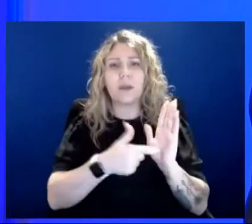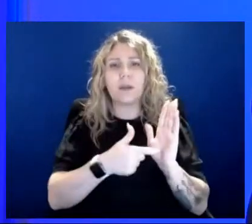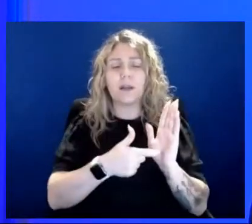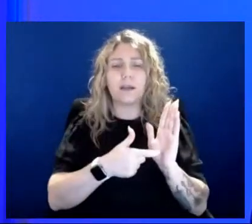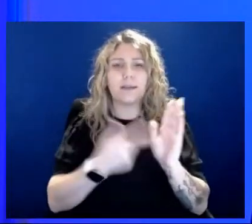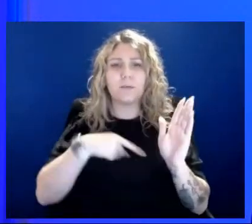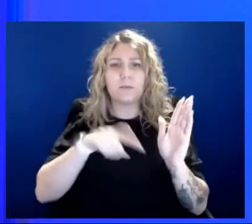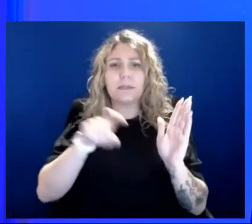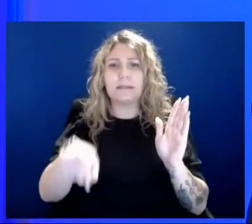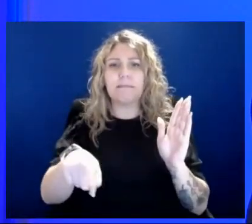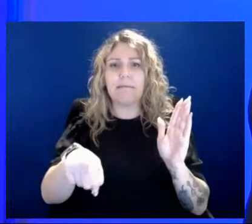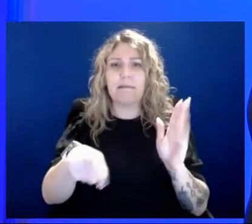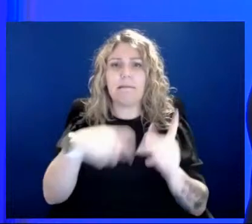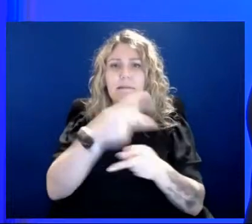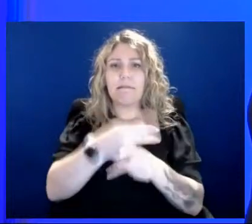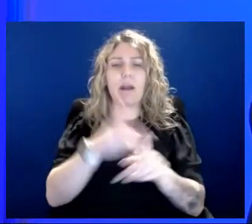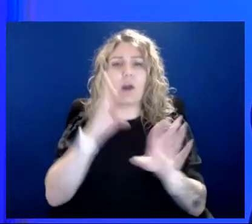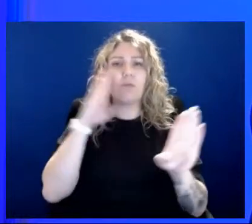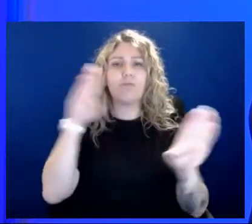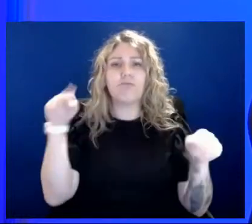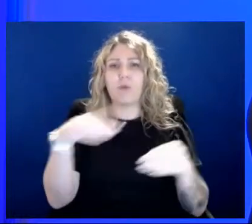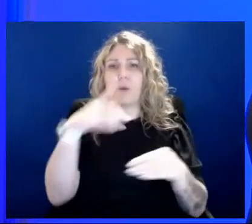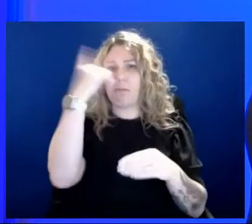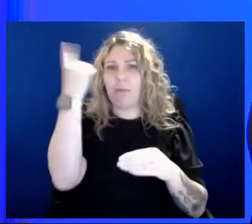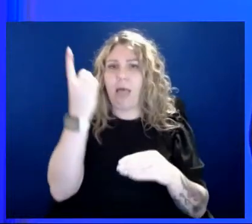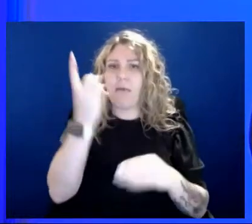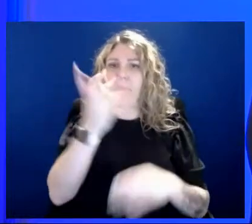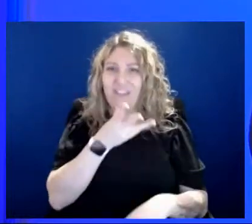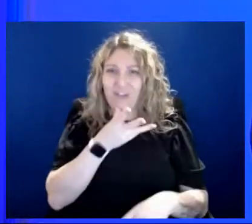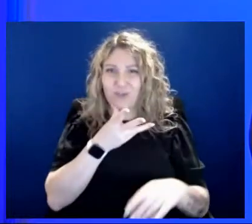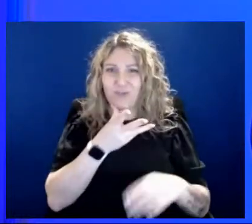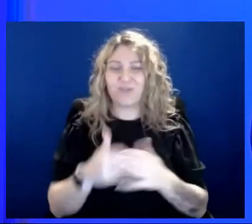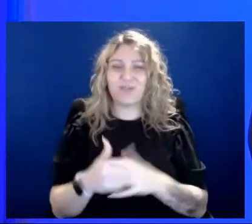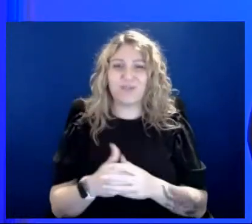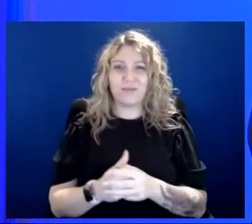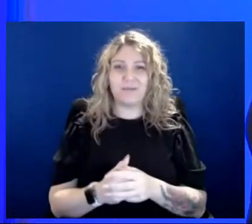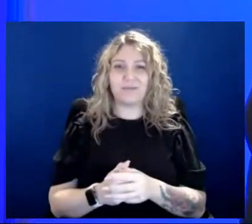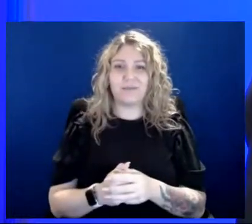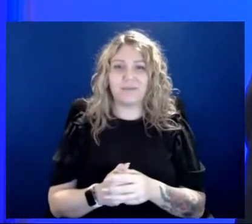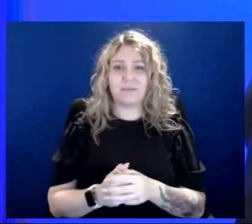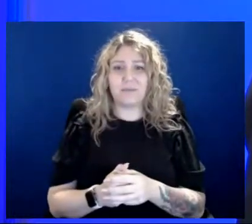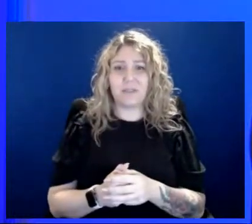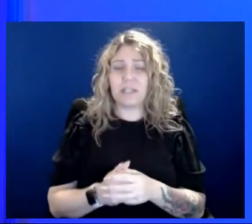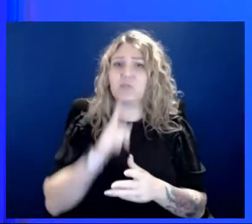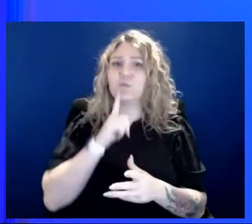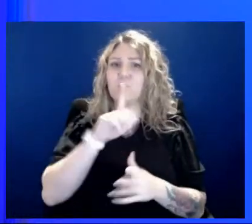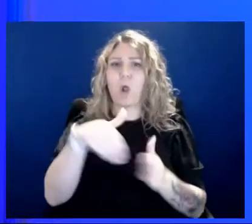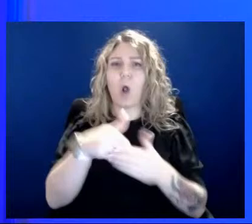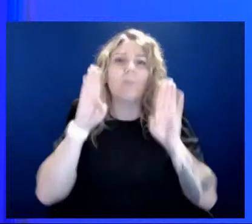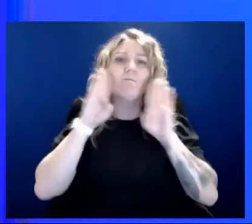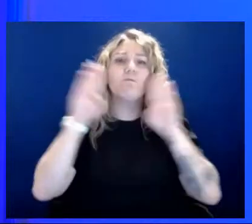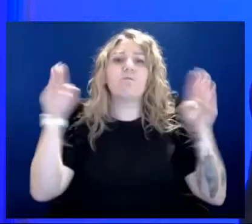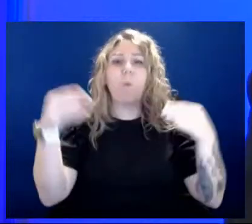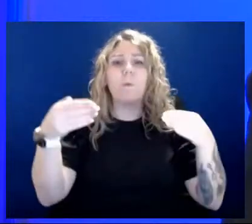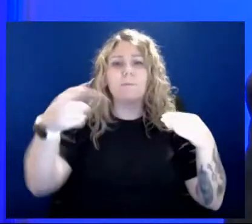that centers Black mothers, that is really all about them. So